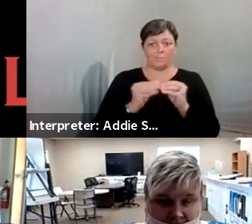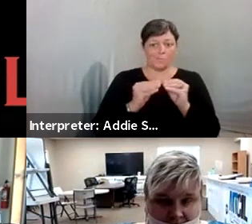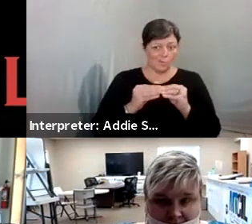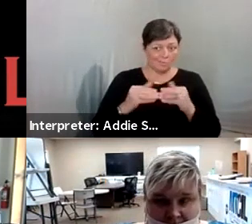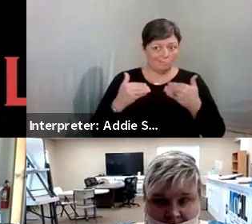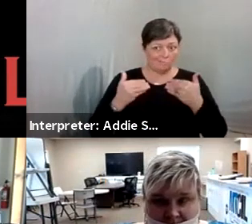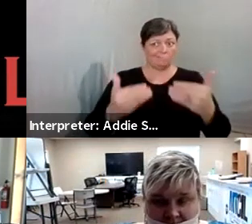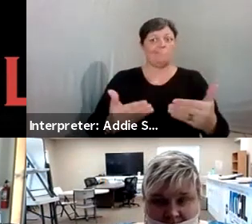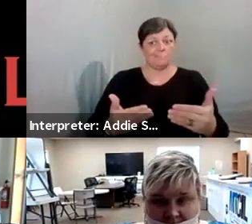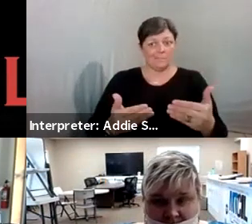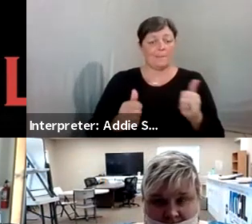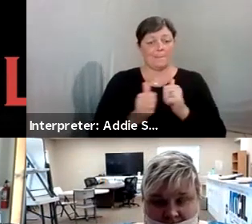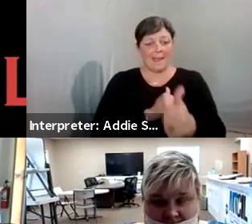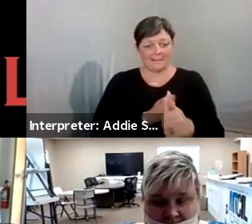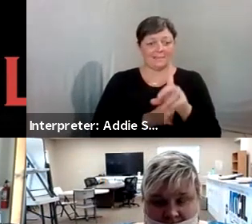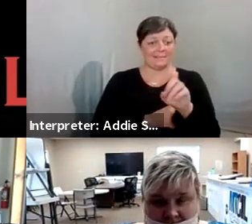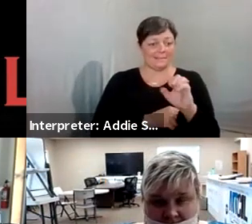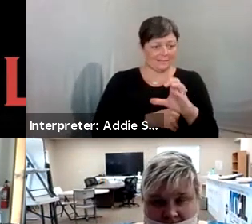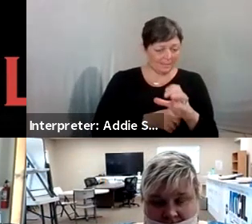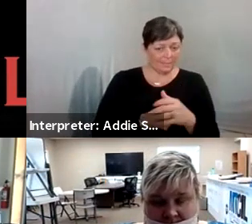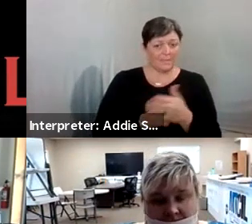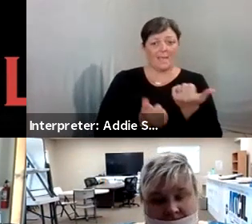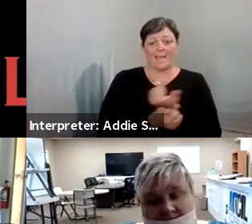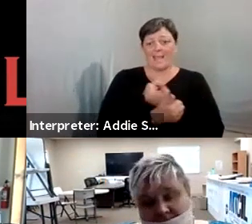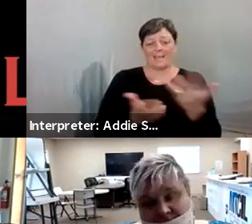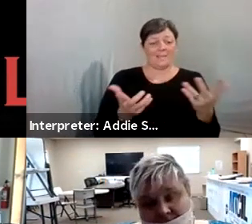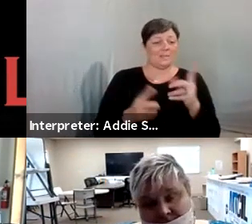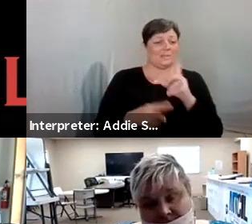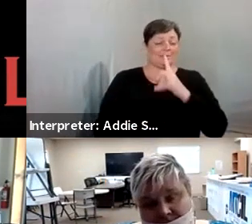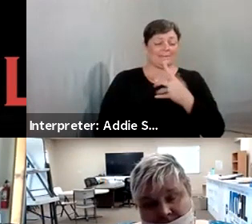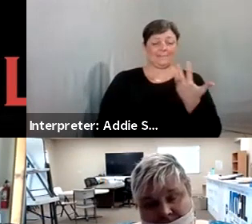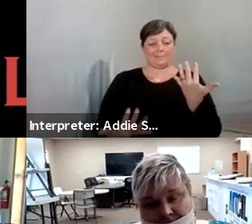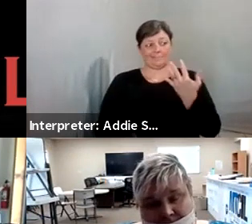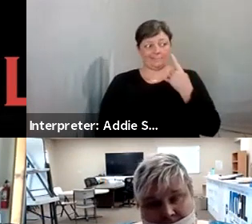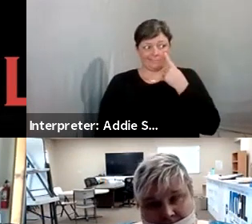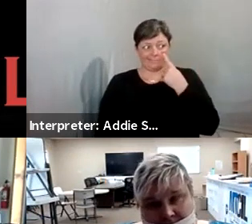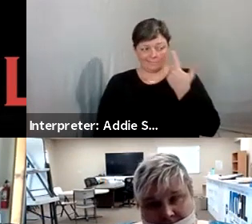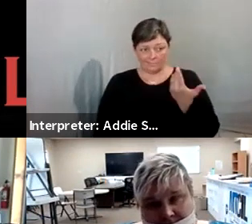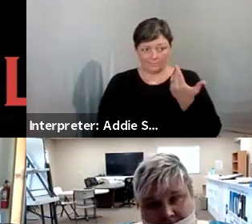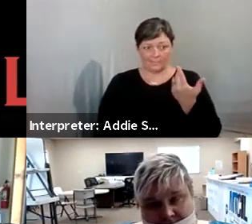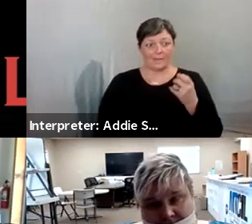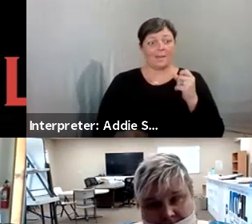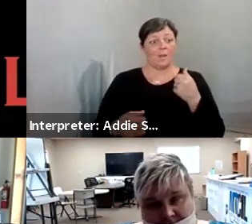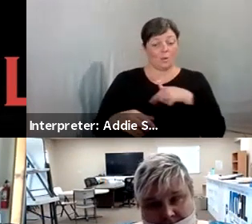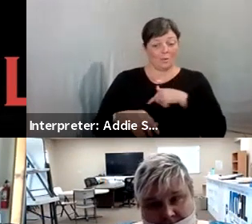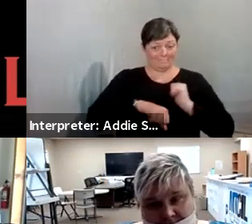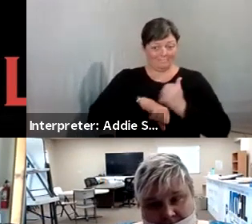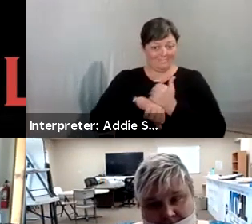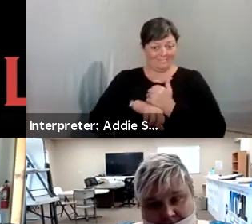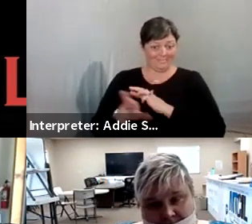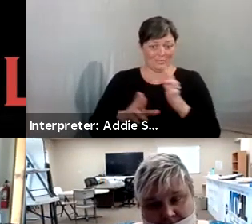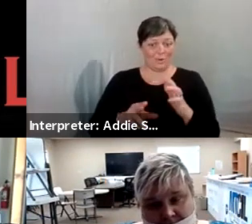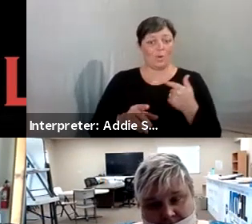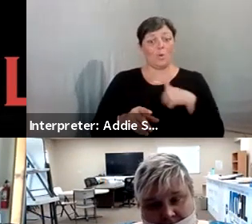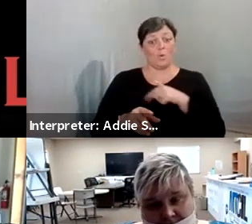beyond December. Everything's really, we just have to wait and see. They're in place, but we're ready to spring